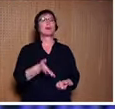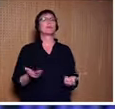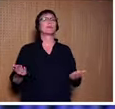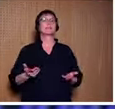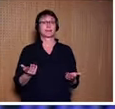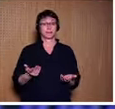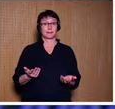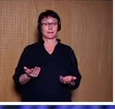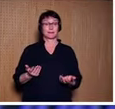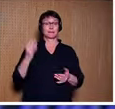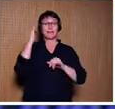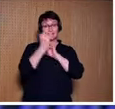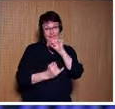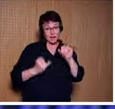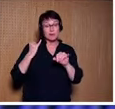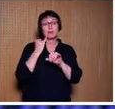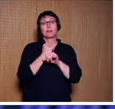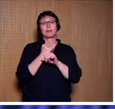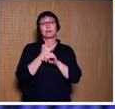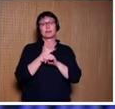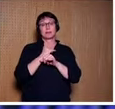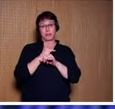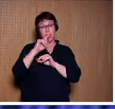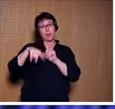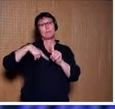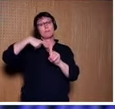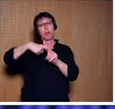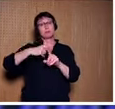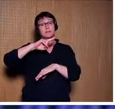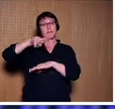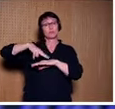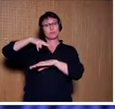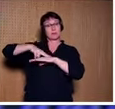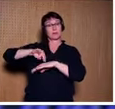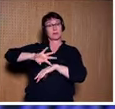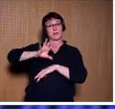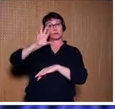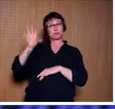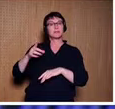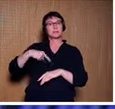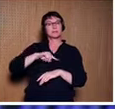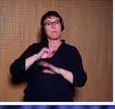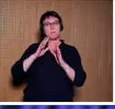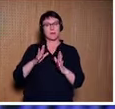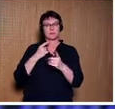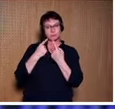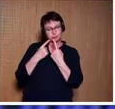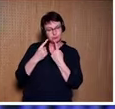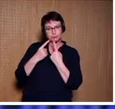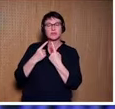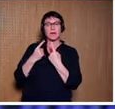the international and national spaces for dialogue to build common ground.